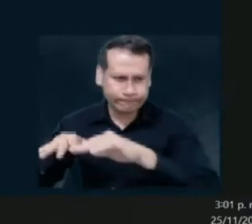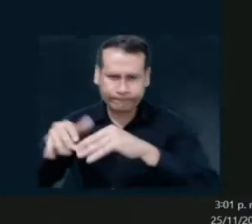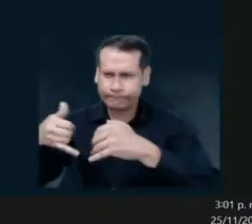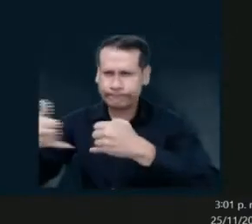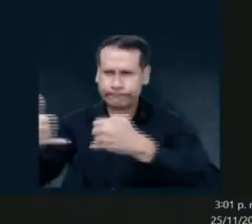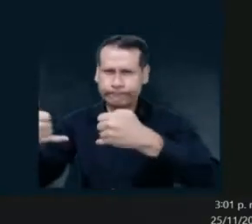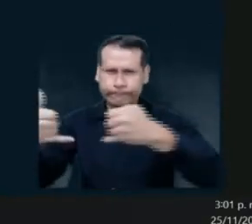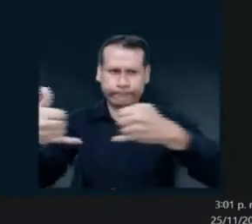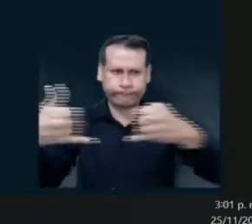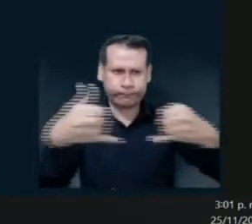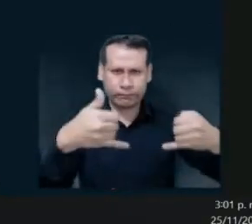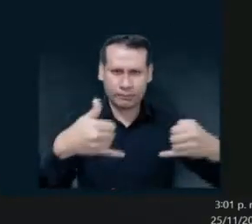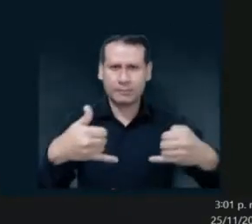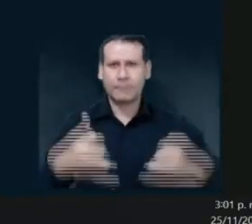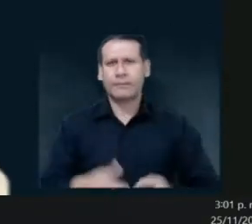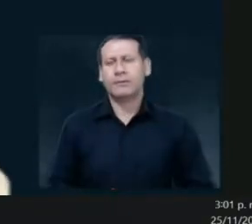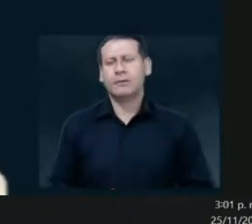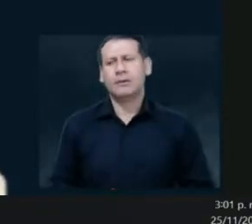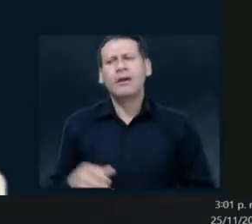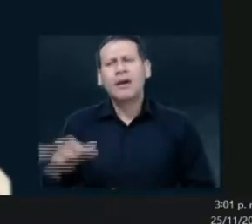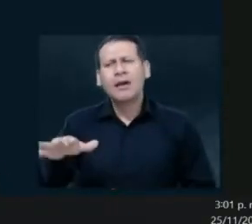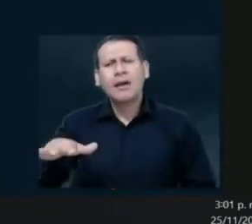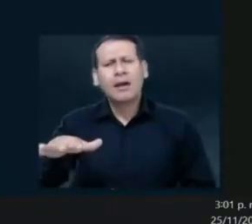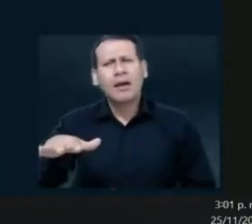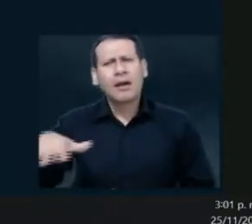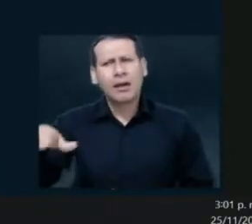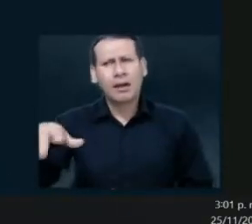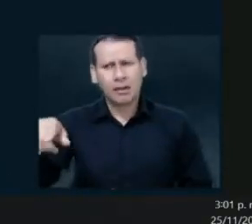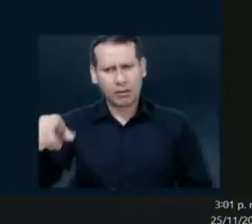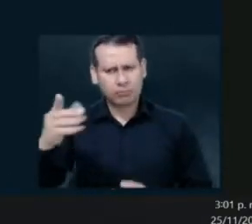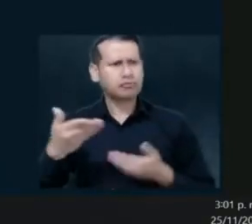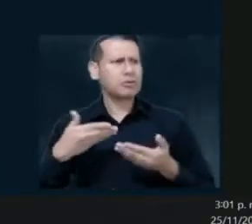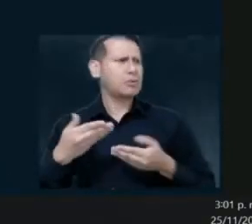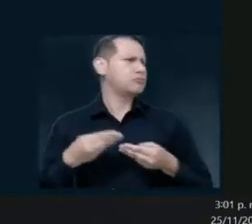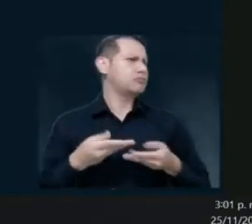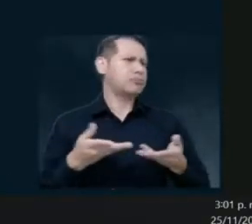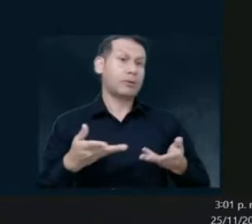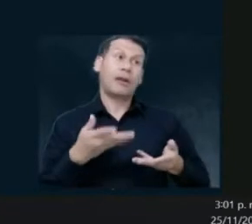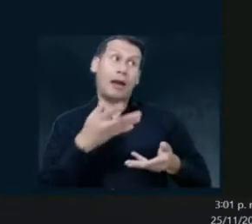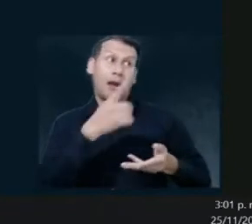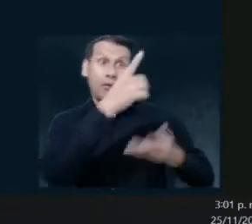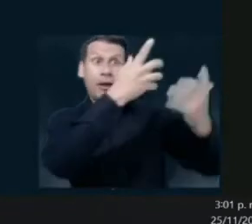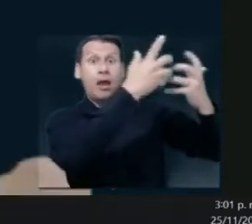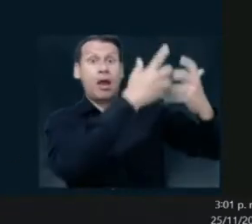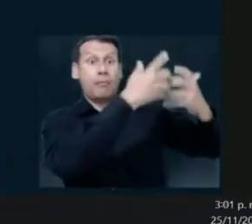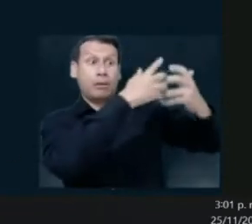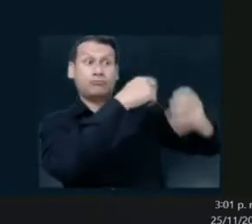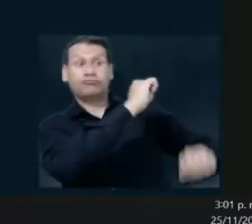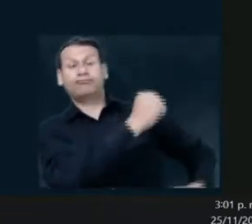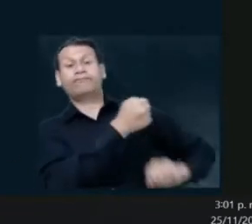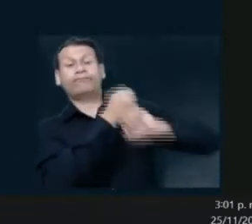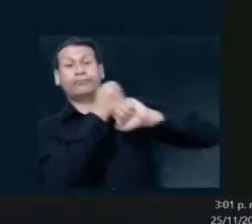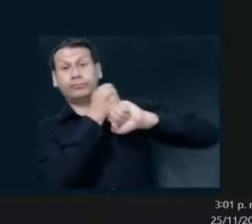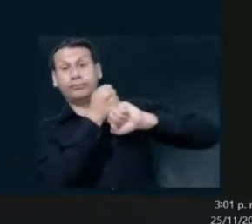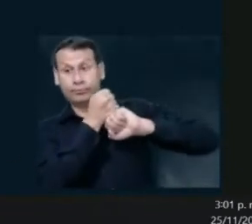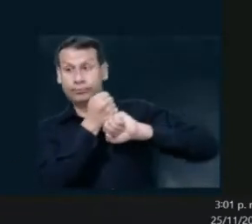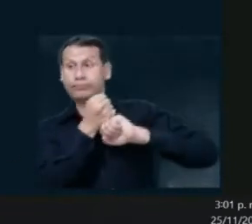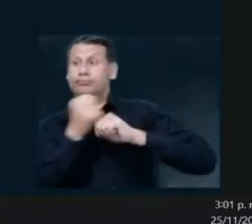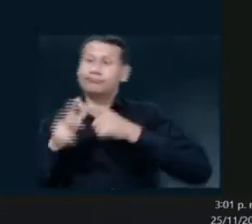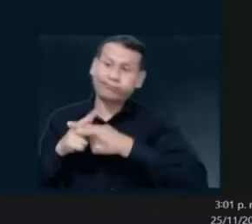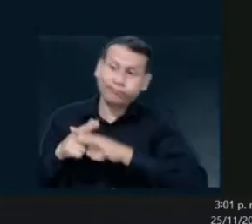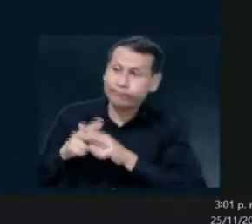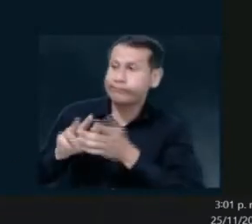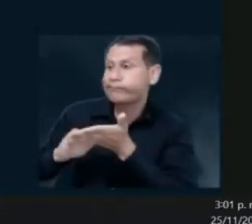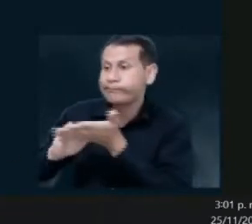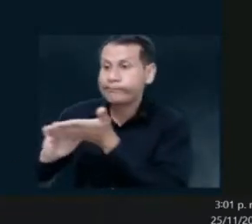of their, if a commercial operator has to assure there that they have their available, the companies to give support for maintenance and for security